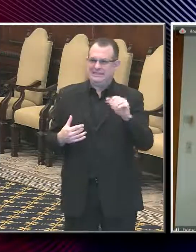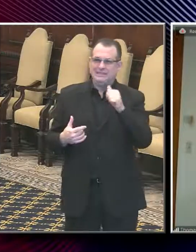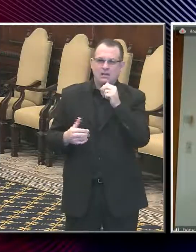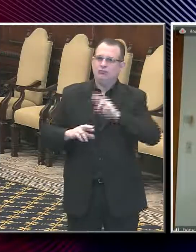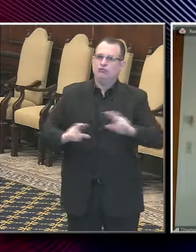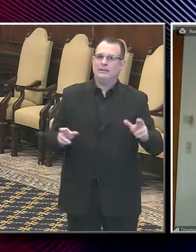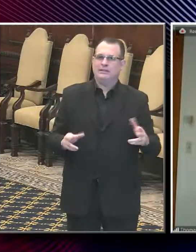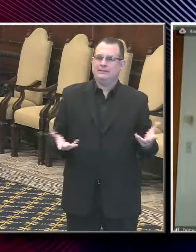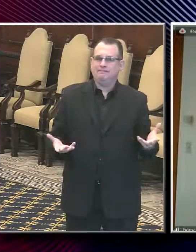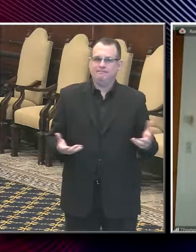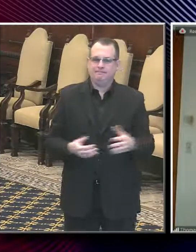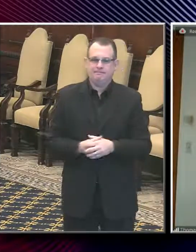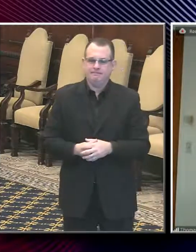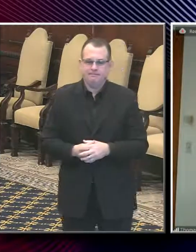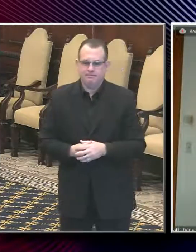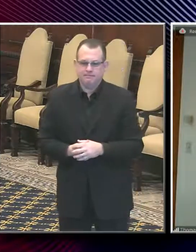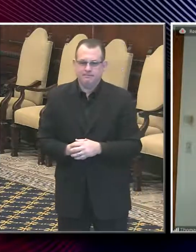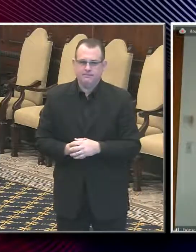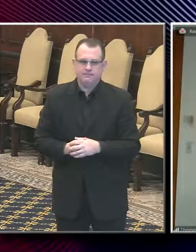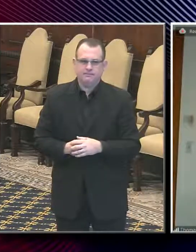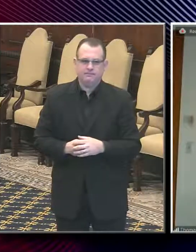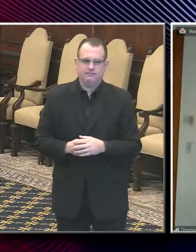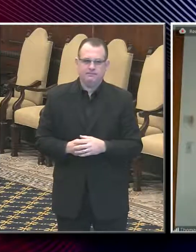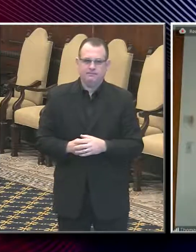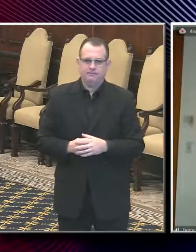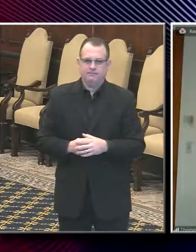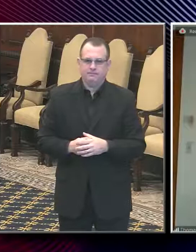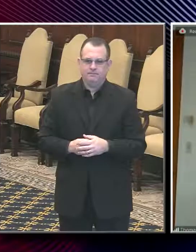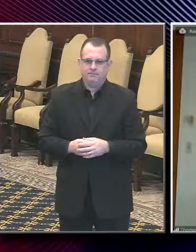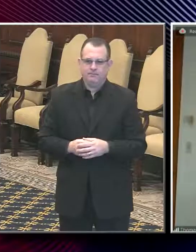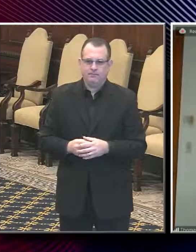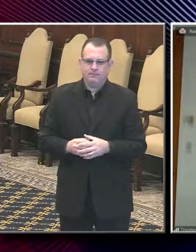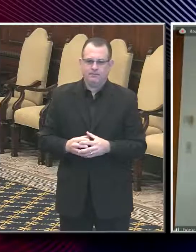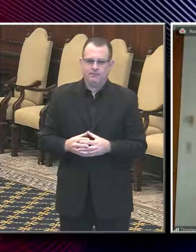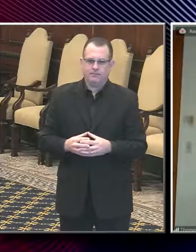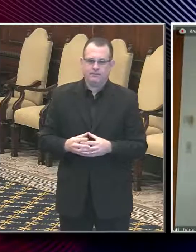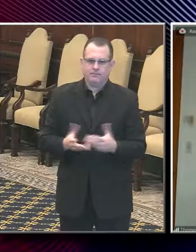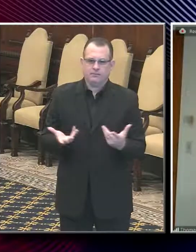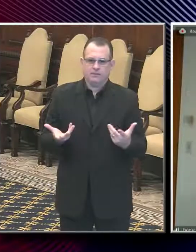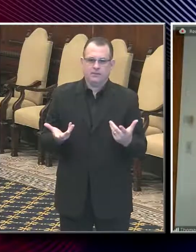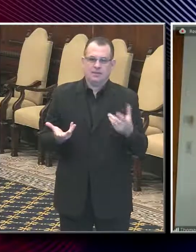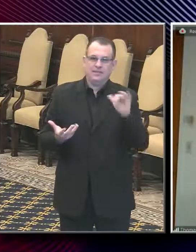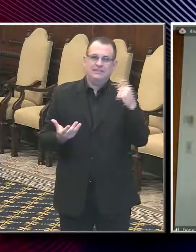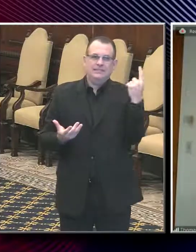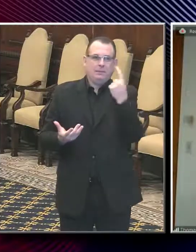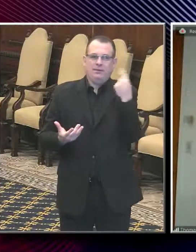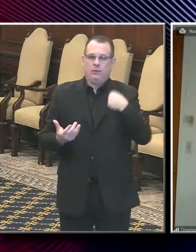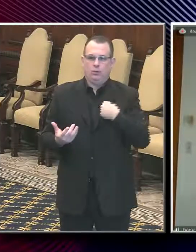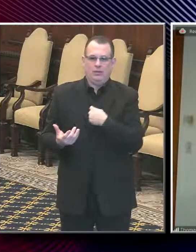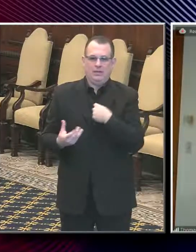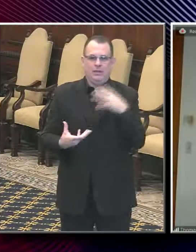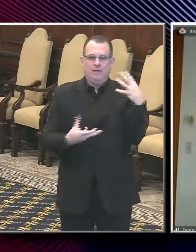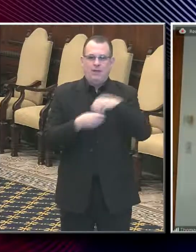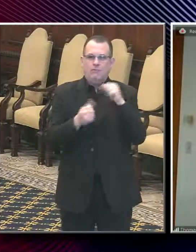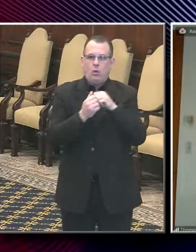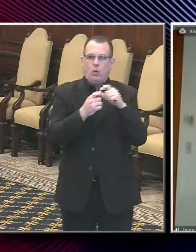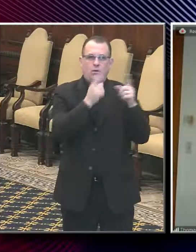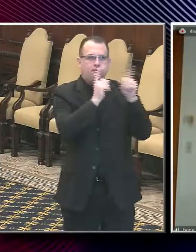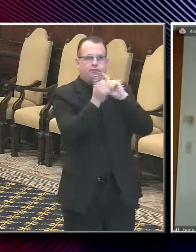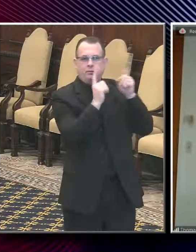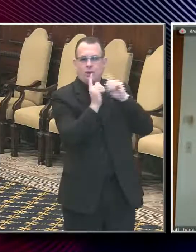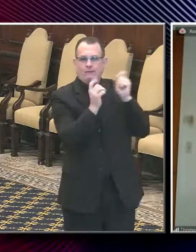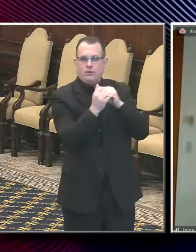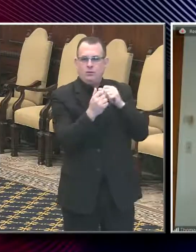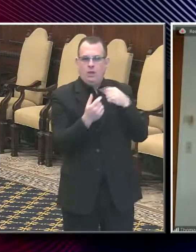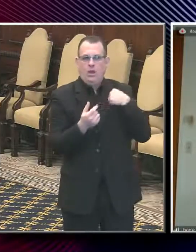As to whether there's things that can be done between here and there, that's something that's gonna have to involve through conversations between us and the other folks,